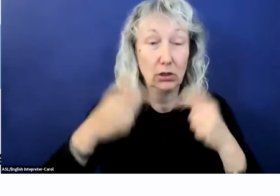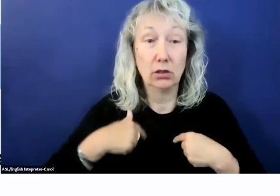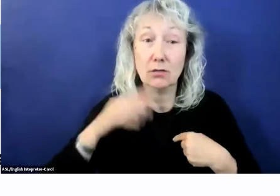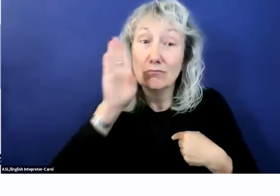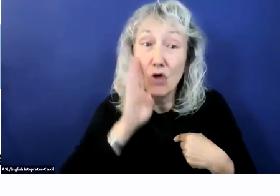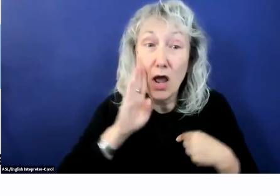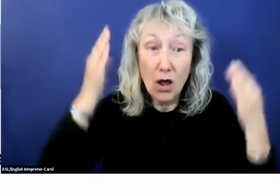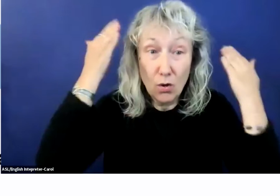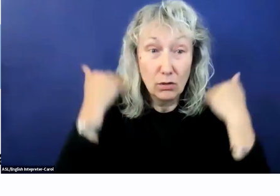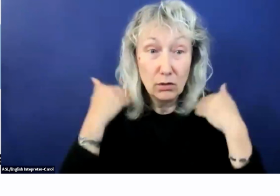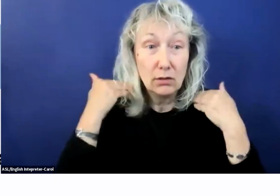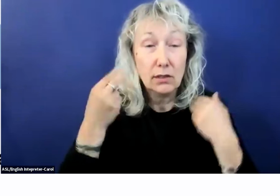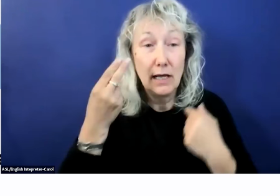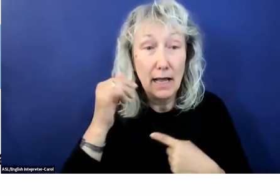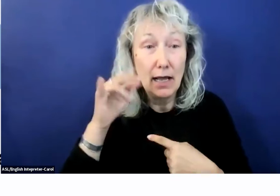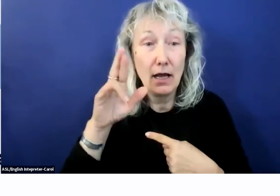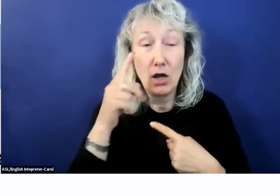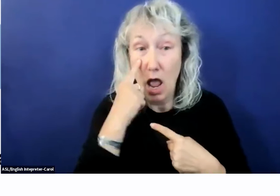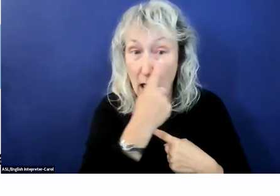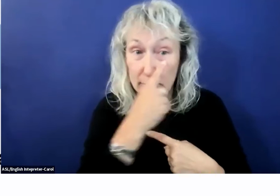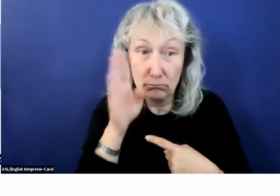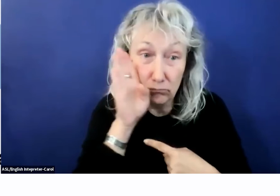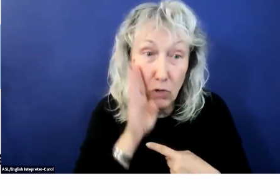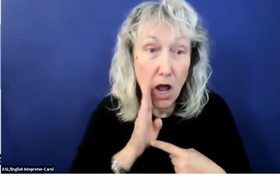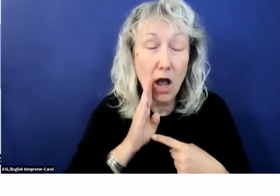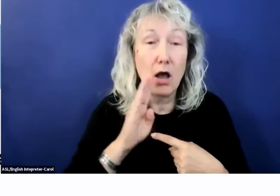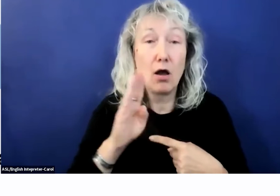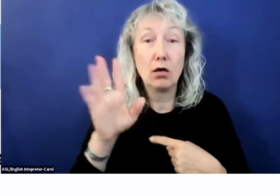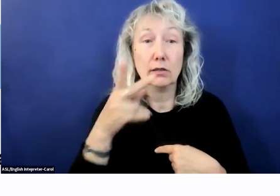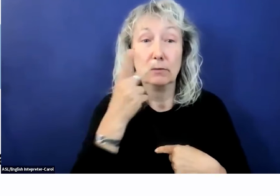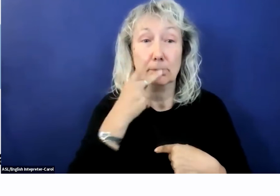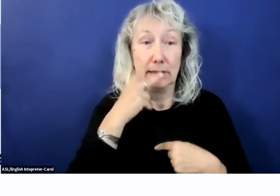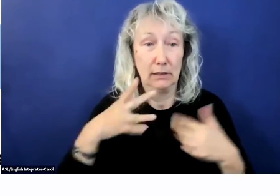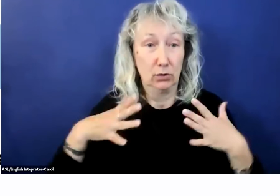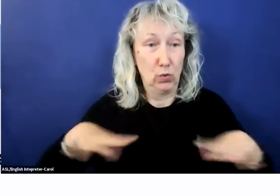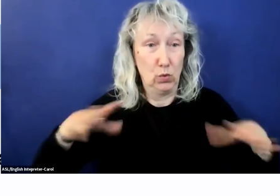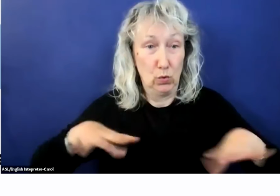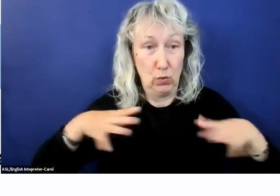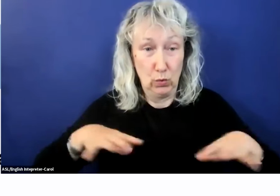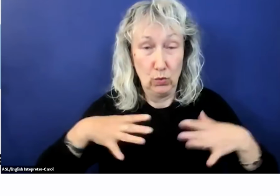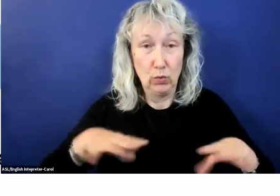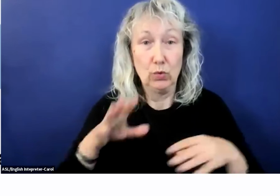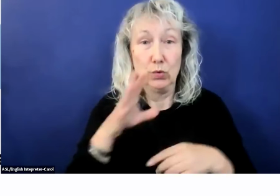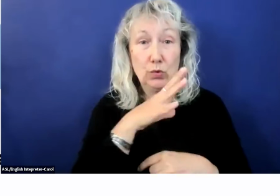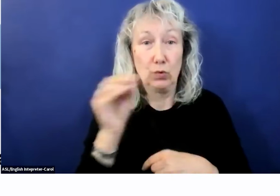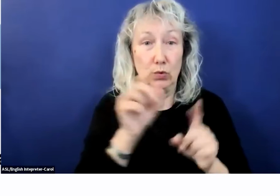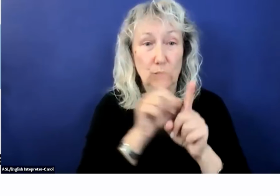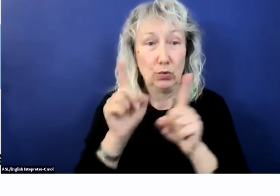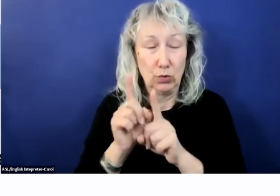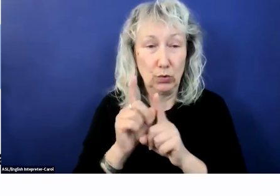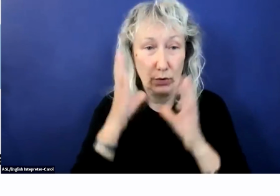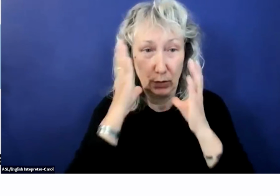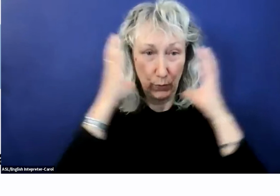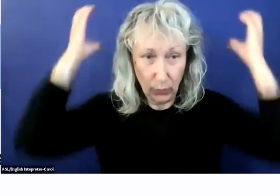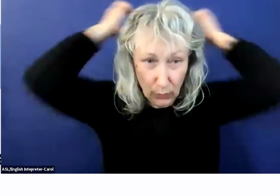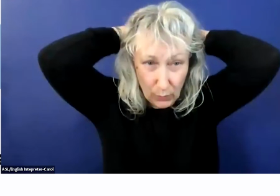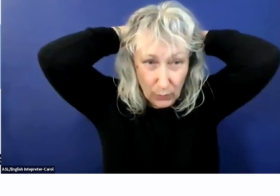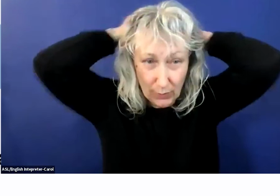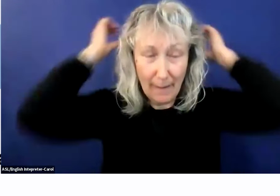hair, brown eyes, and a pink sweater, and I'm also having my hair pulled back and